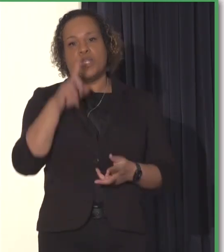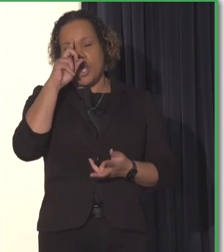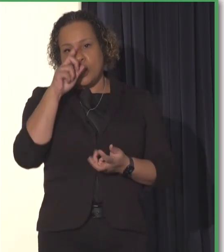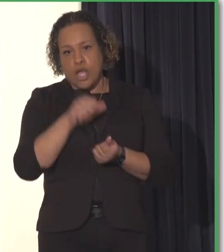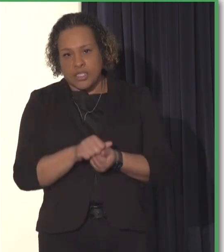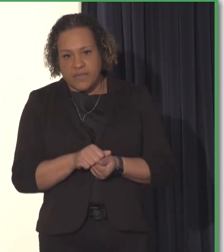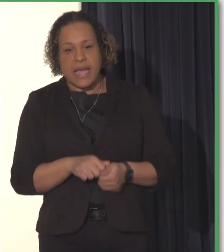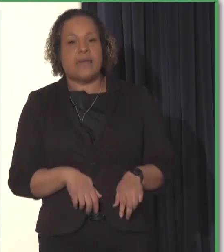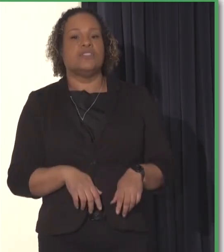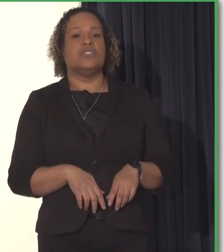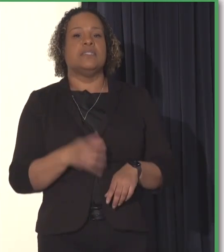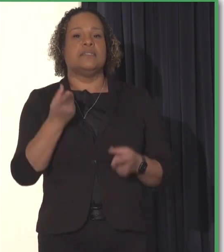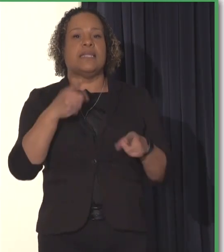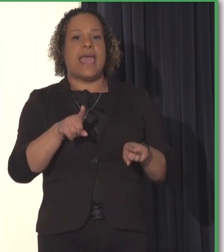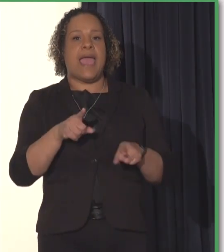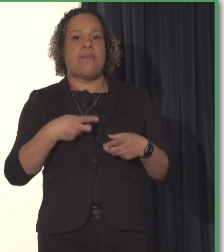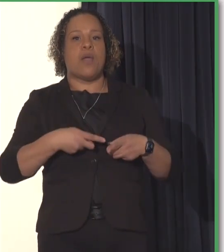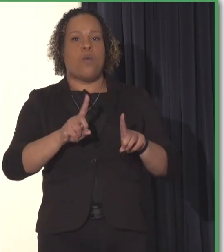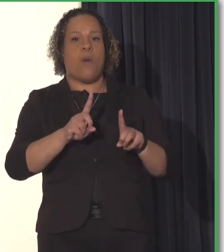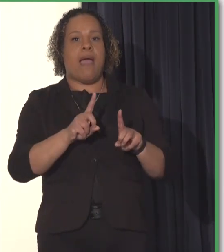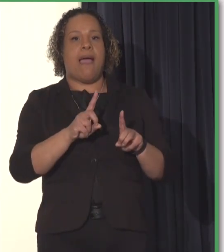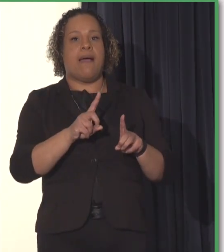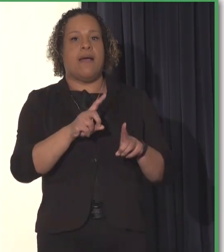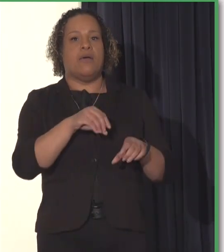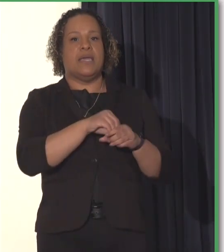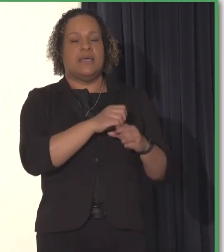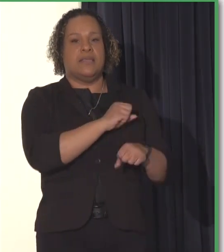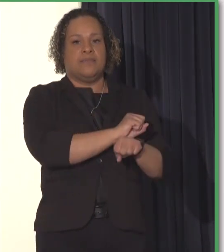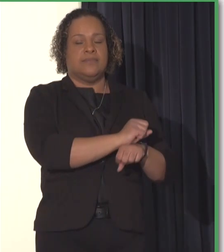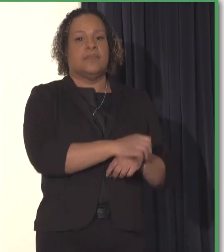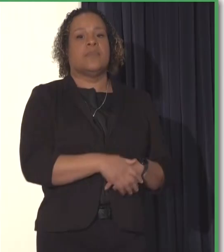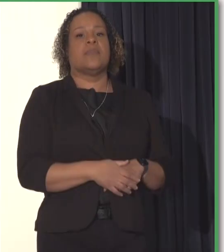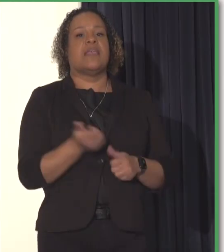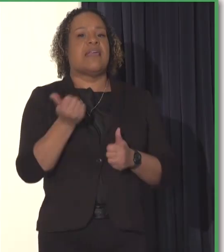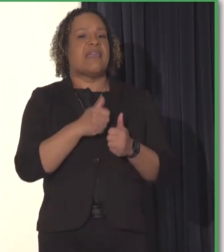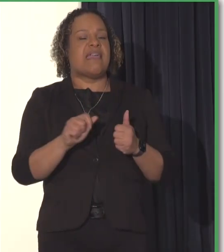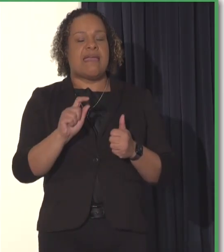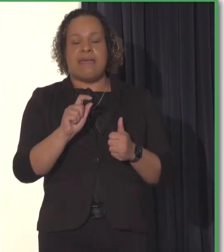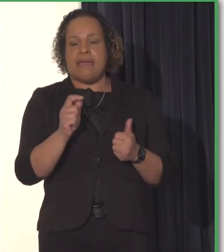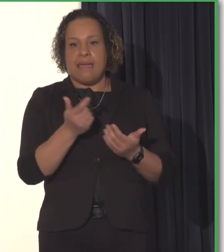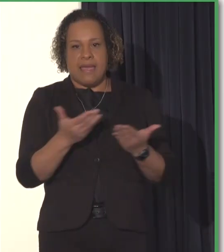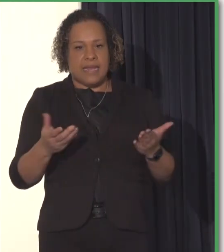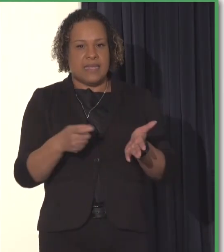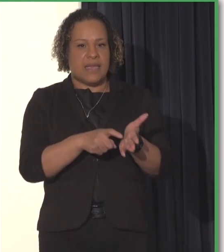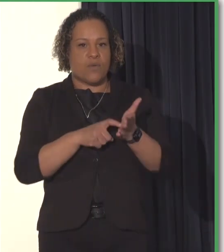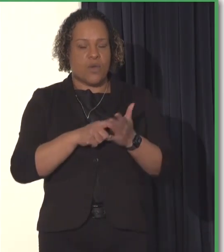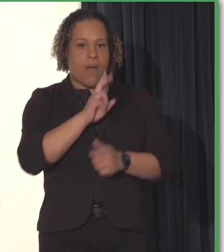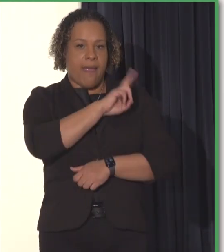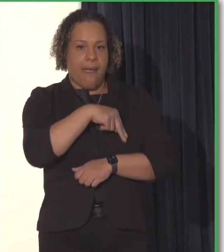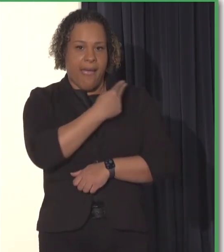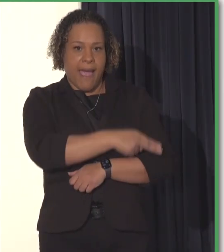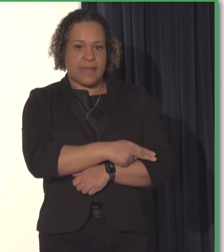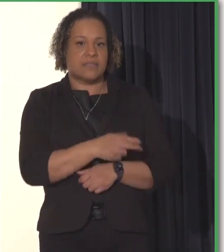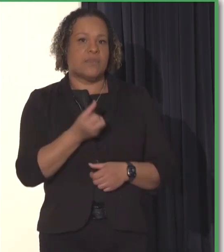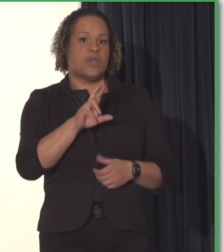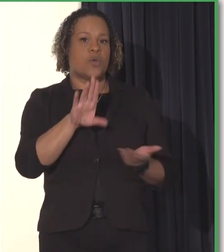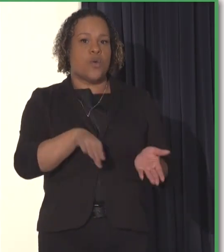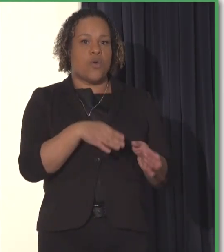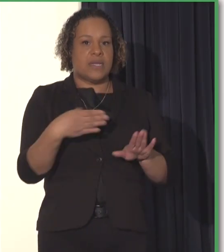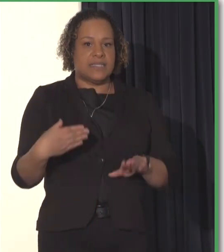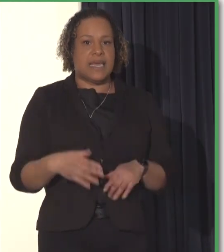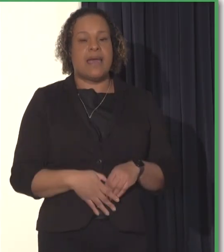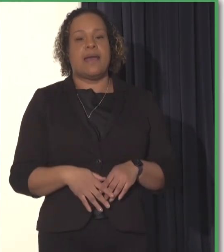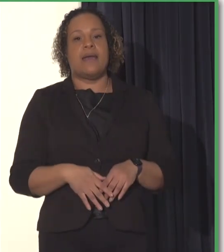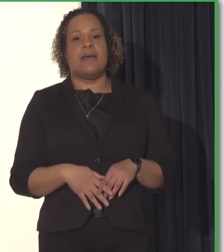that happens in custody, anything requiring hospitalization or death, any in-custody